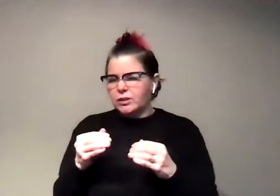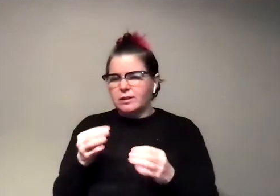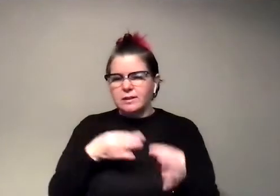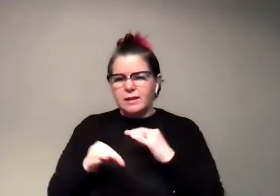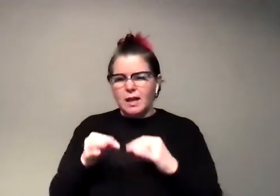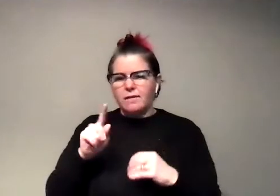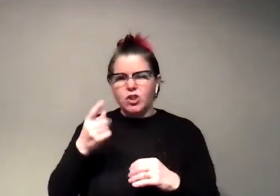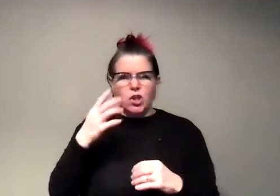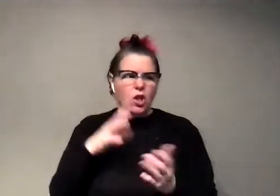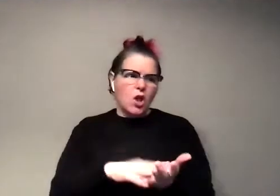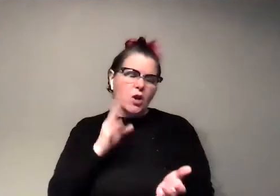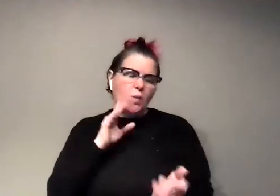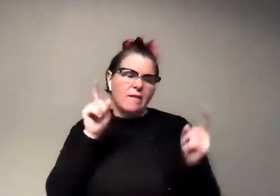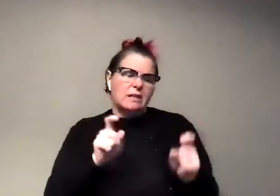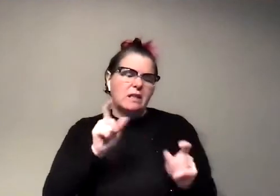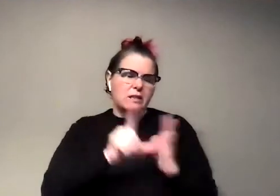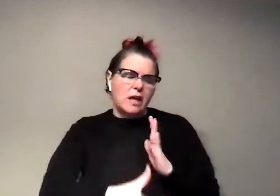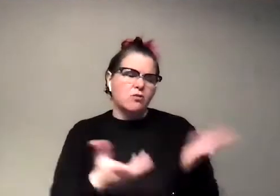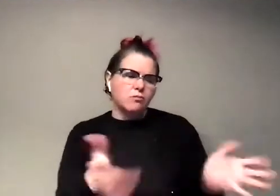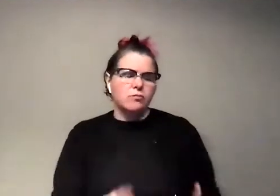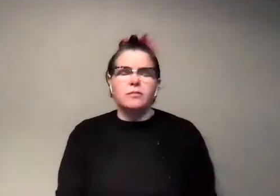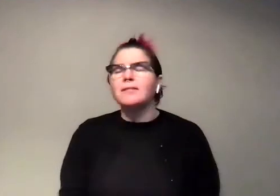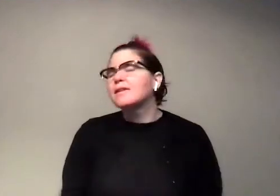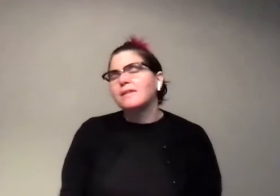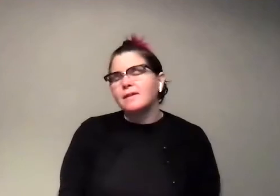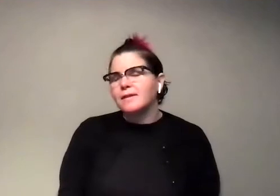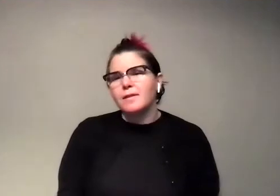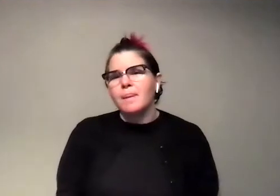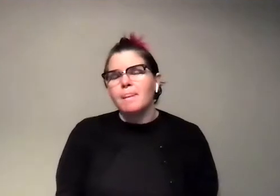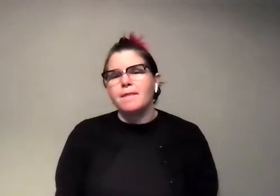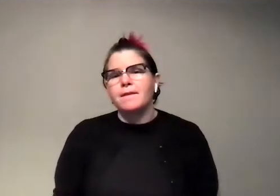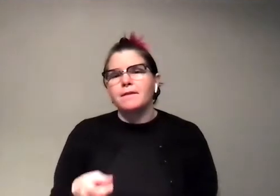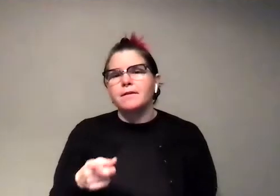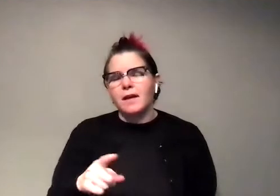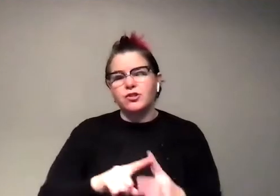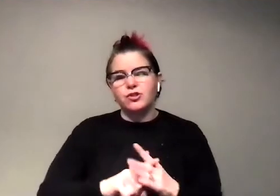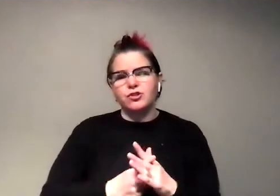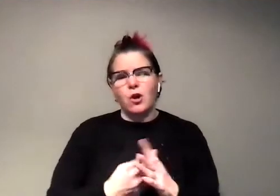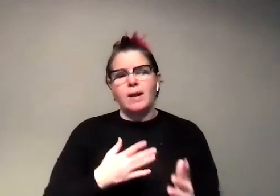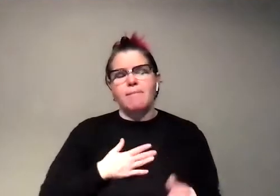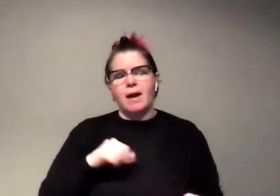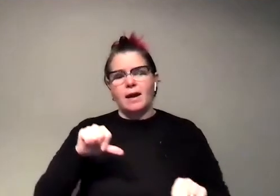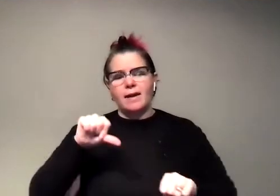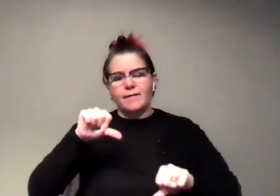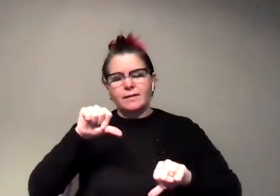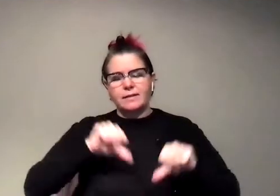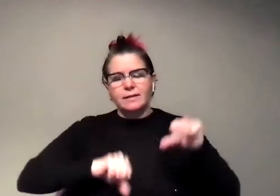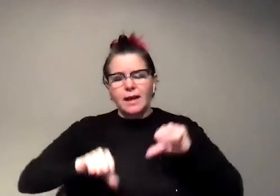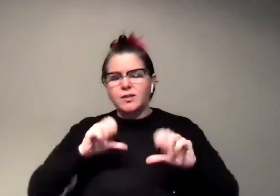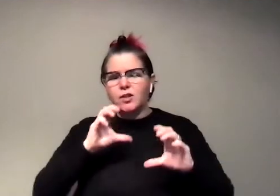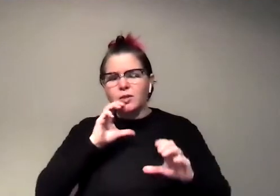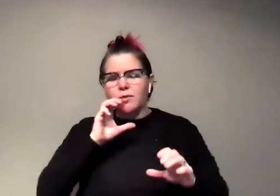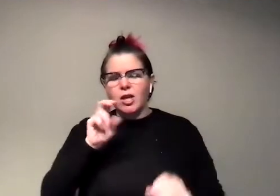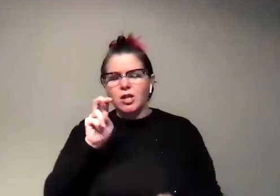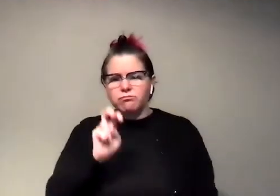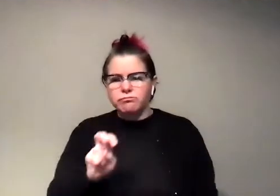going to be tested on it, Right. so it really, I think, started my kind of science communication journey